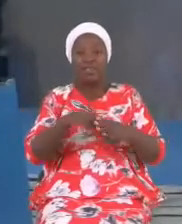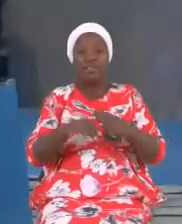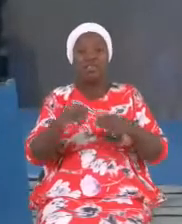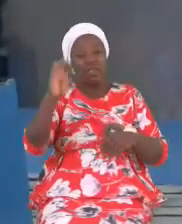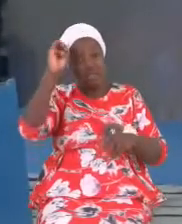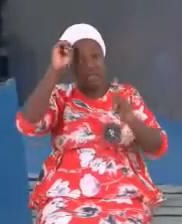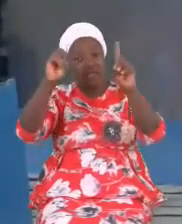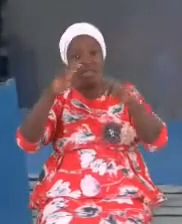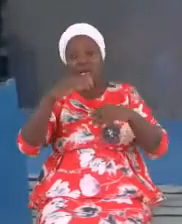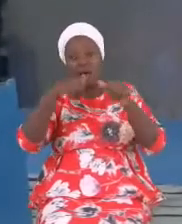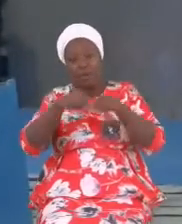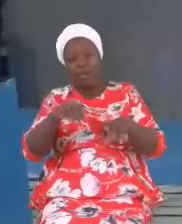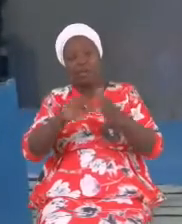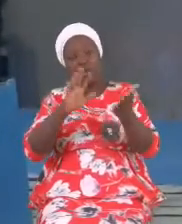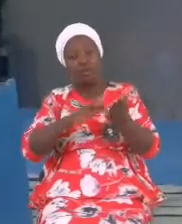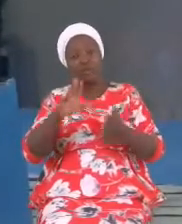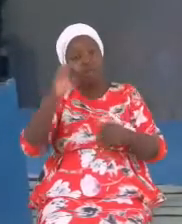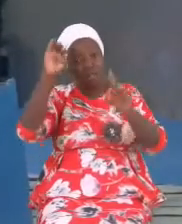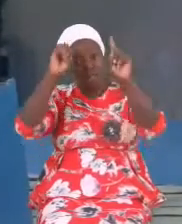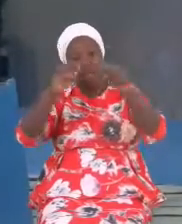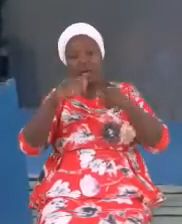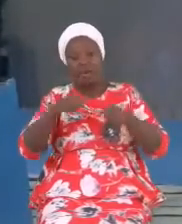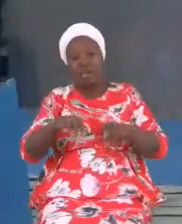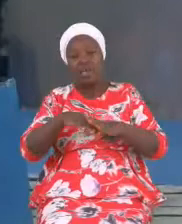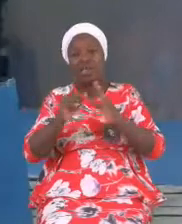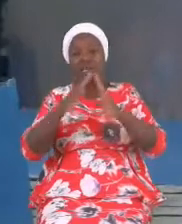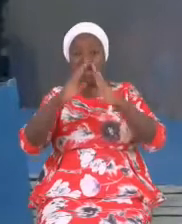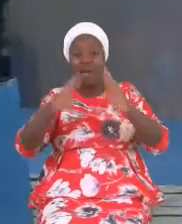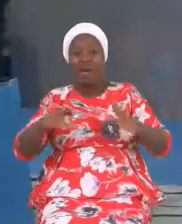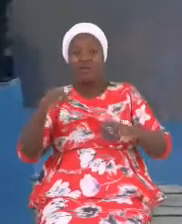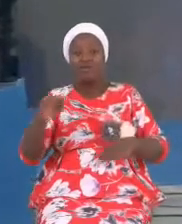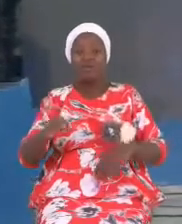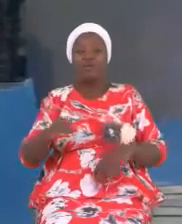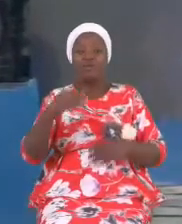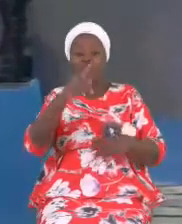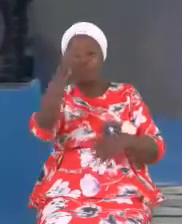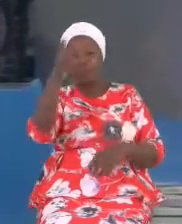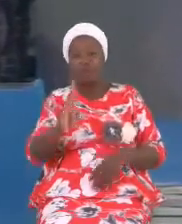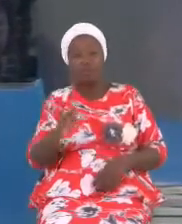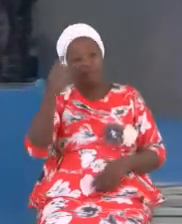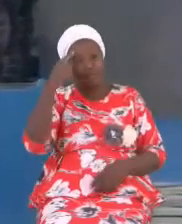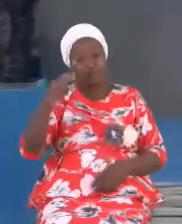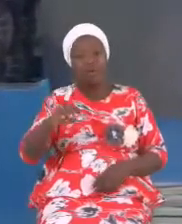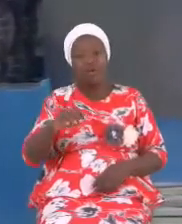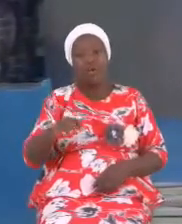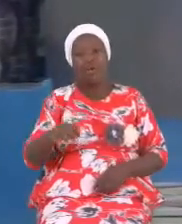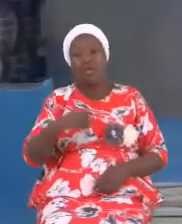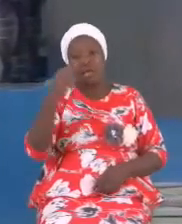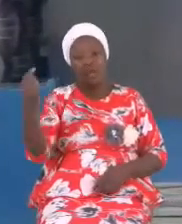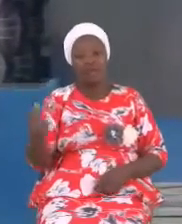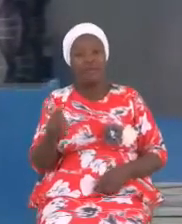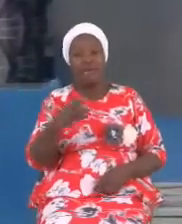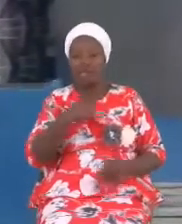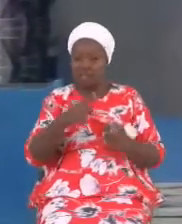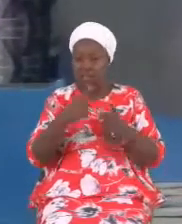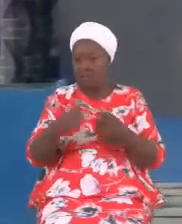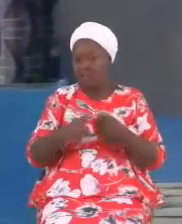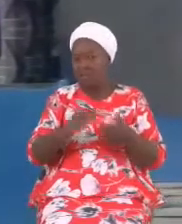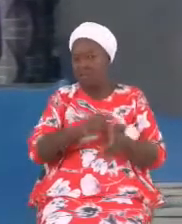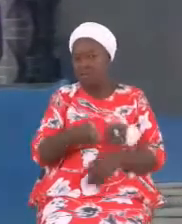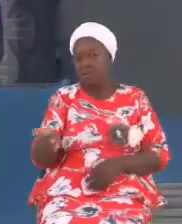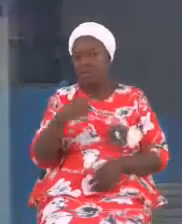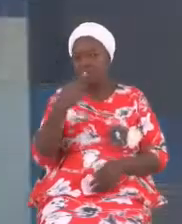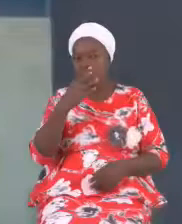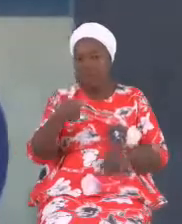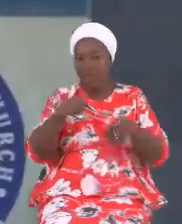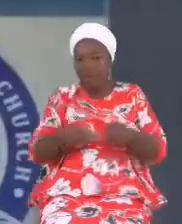He abides in the habitation of God forever. And then those who are going to abide